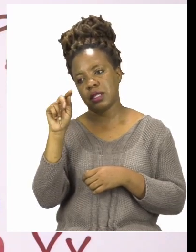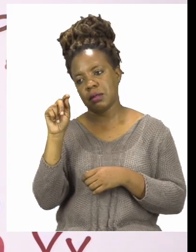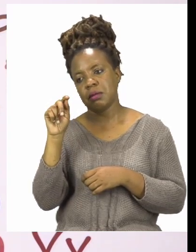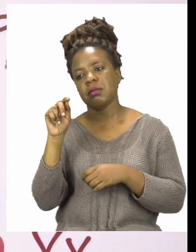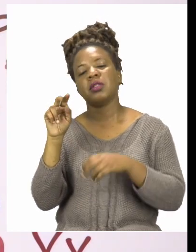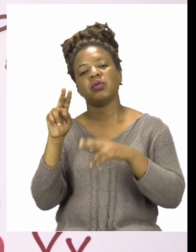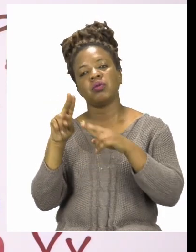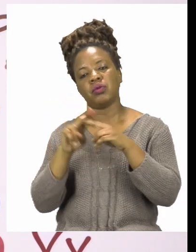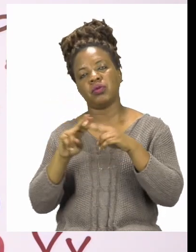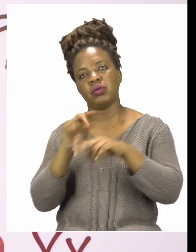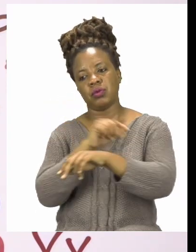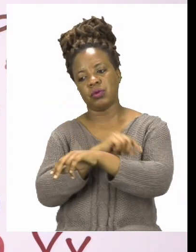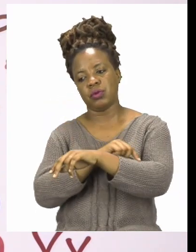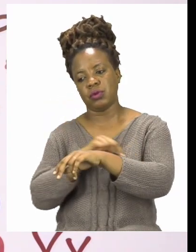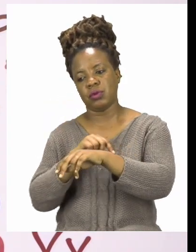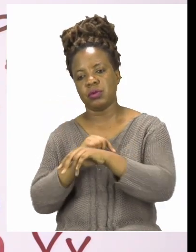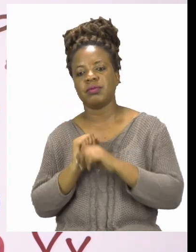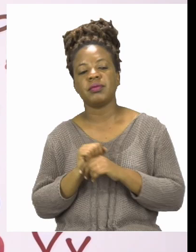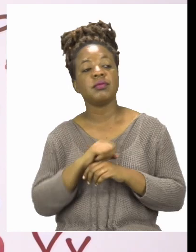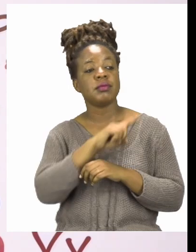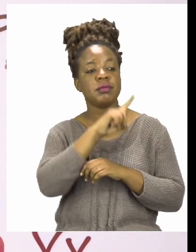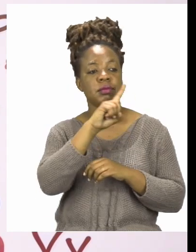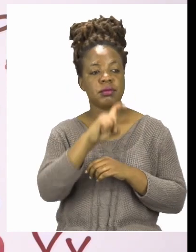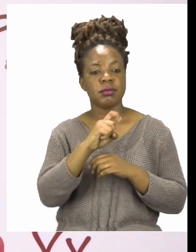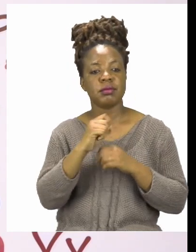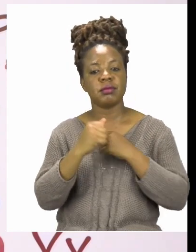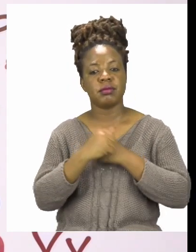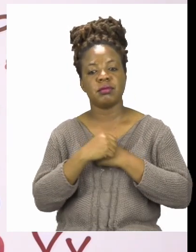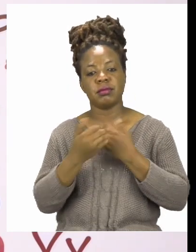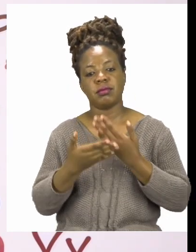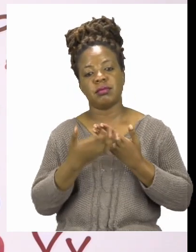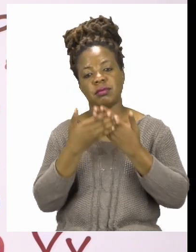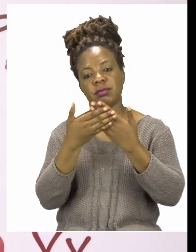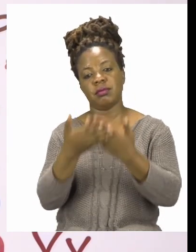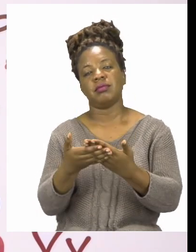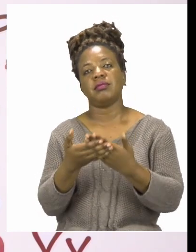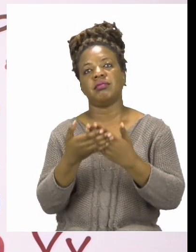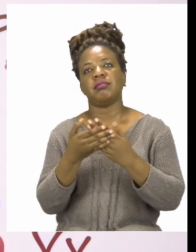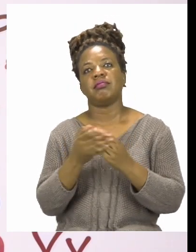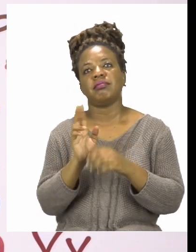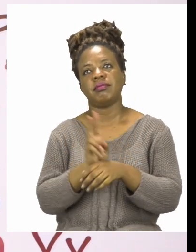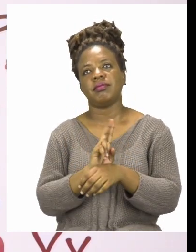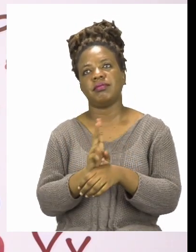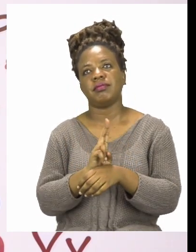with your ruler. I will see you soon after the advert break.